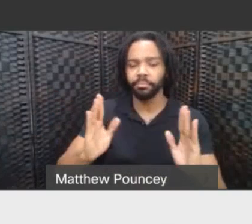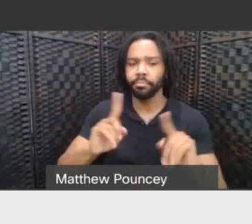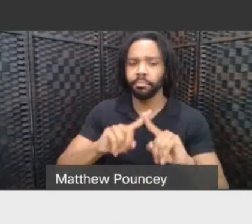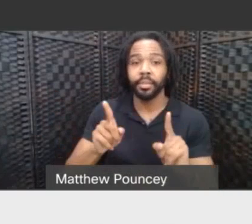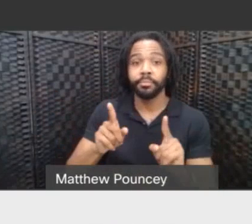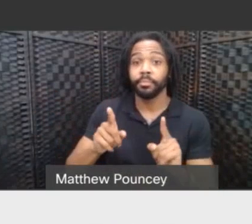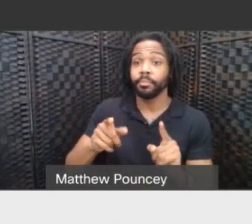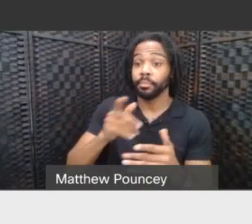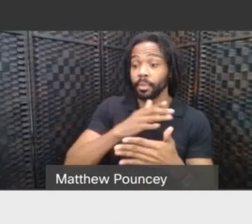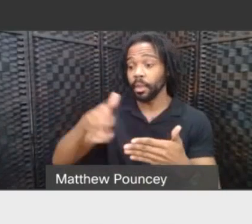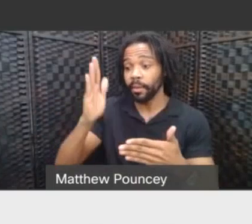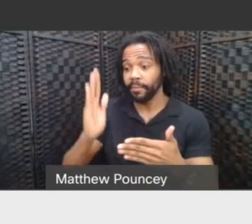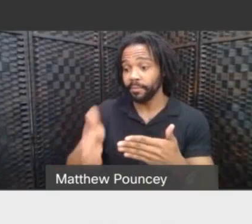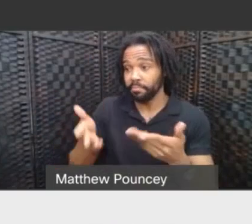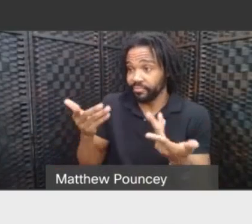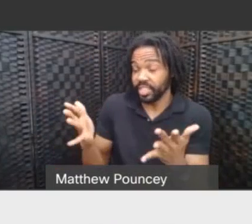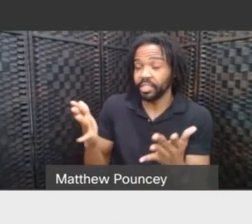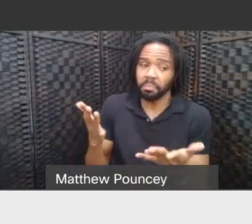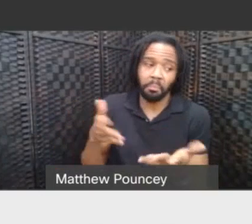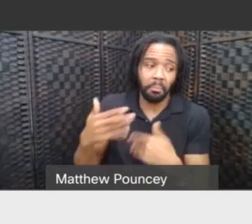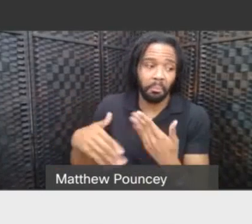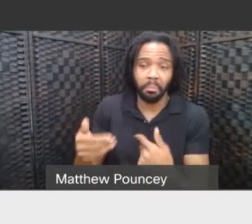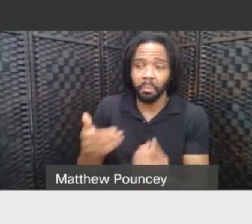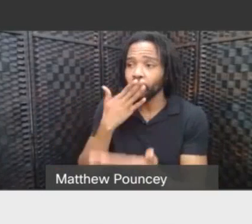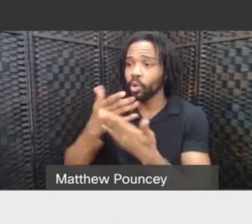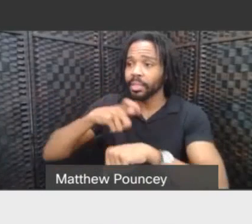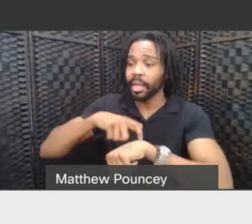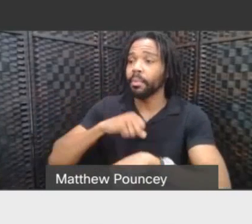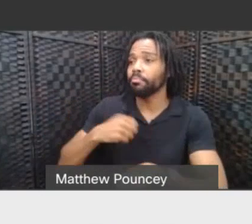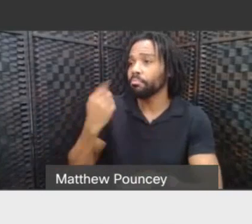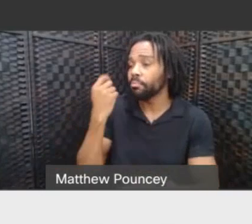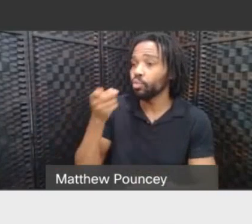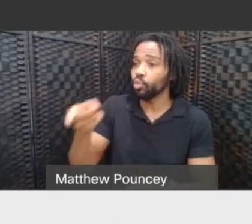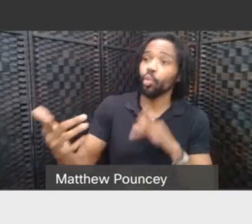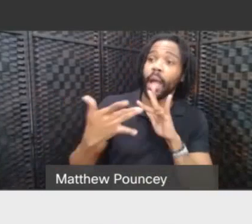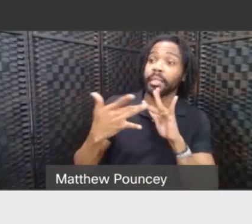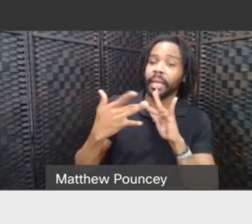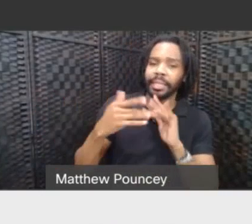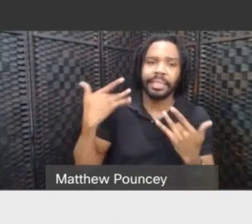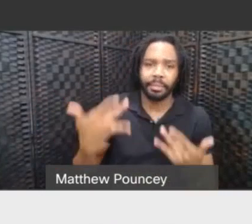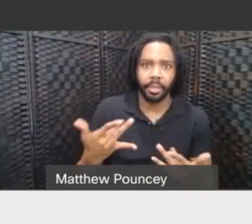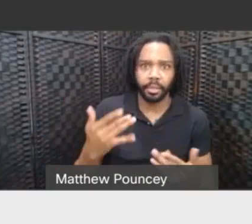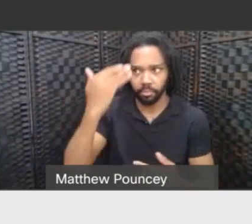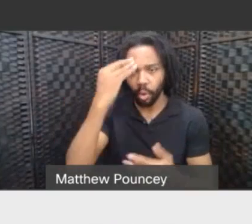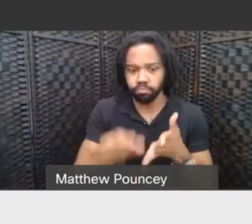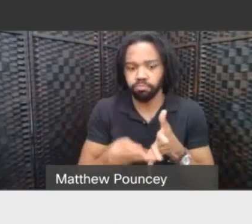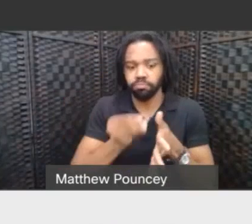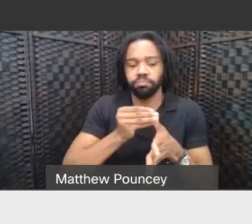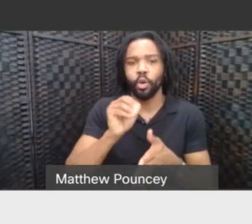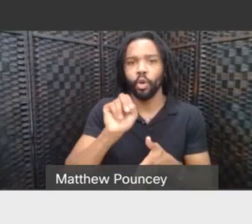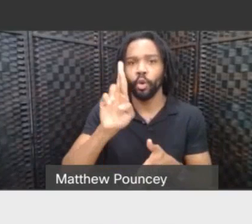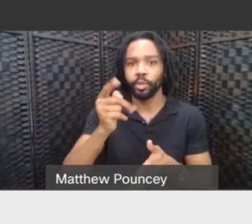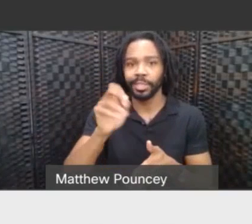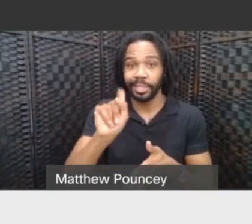time, as we do understand that if you're reaching out, there's usually an urgency. That being said, I will say that